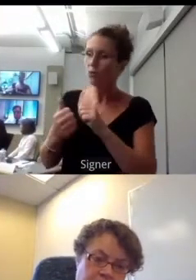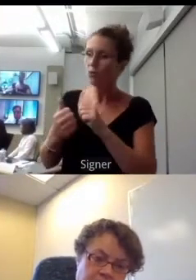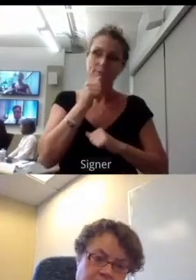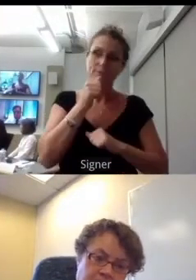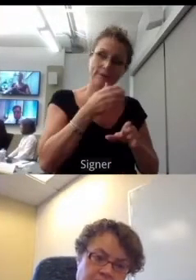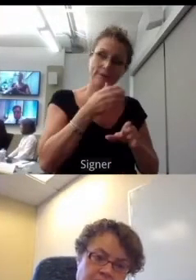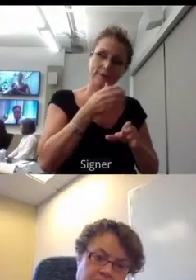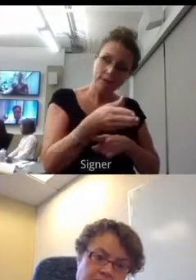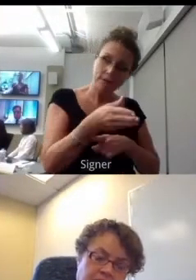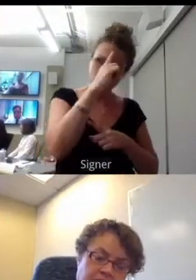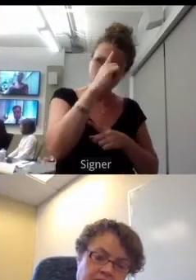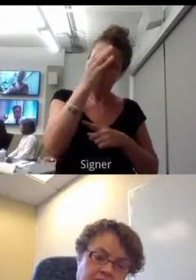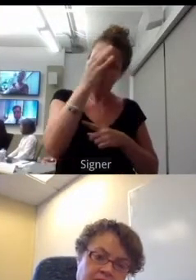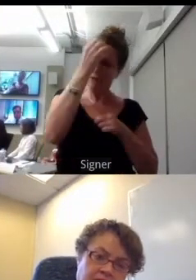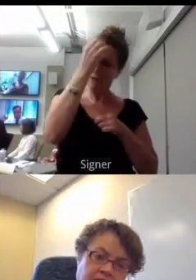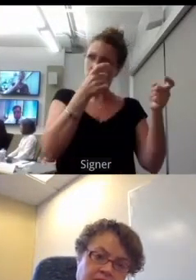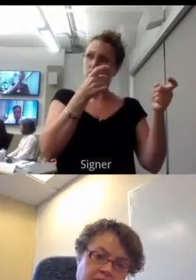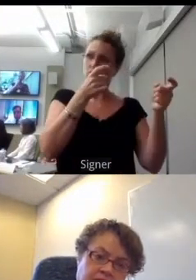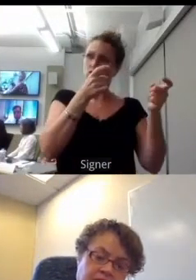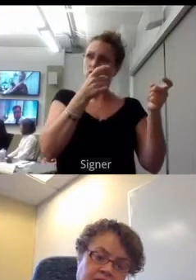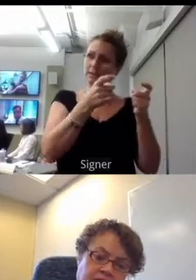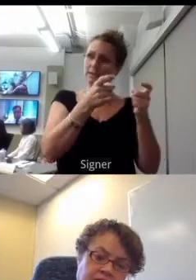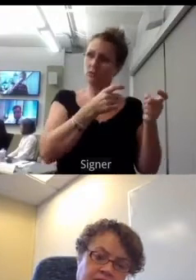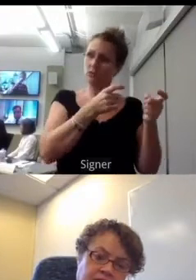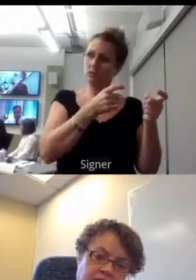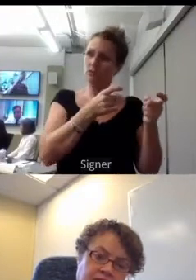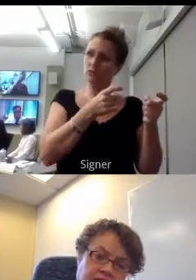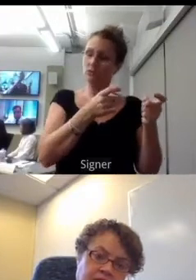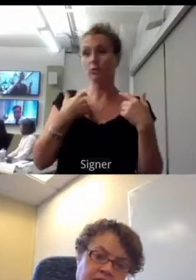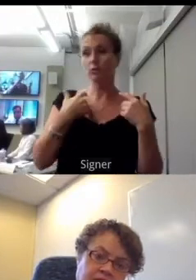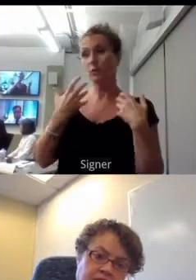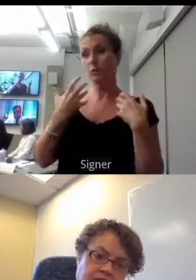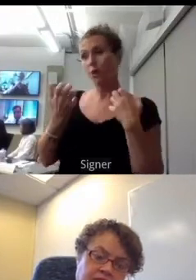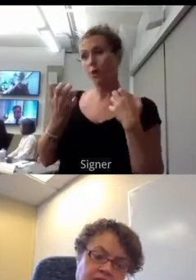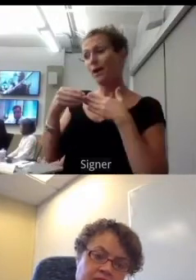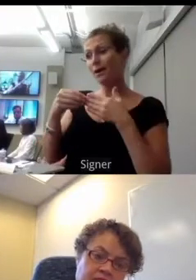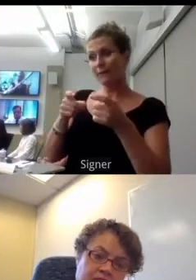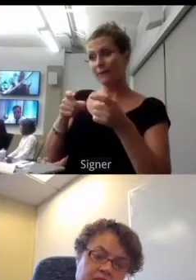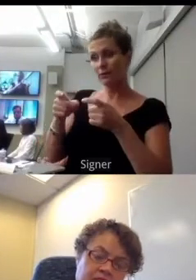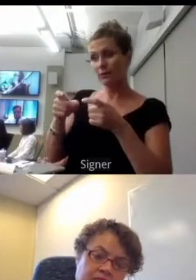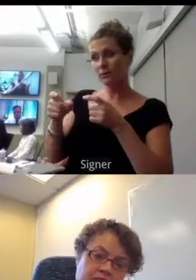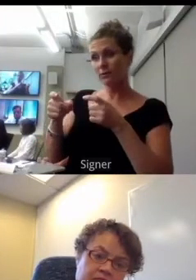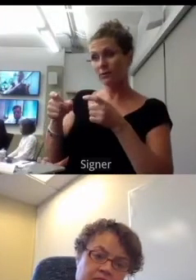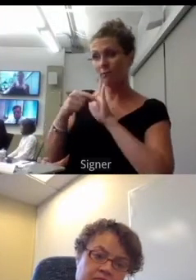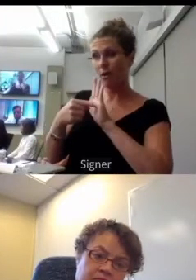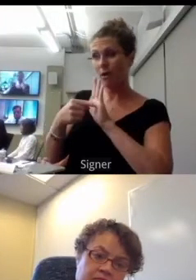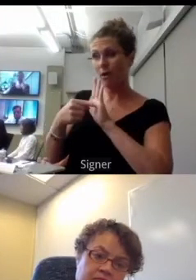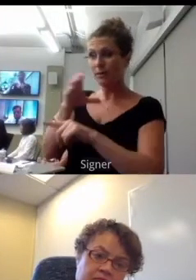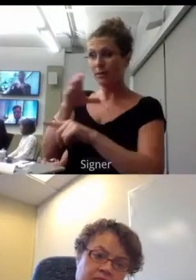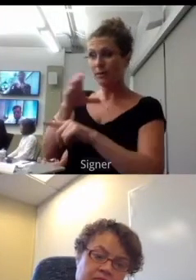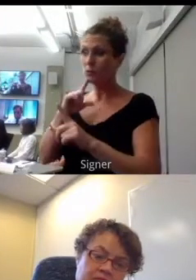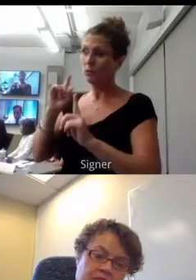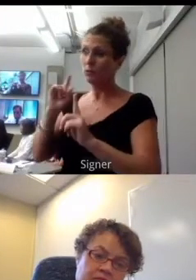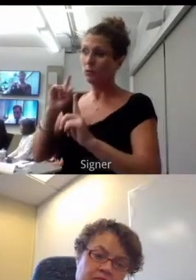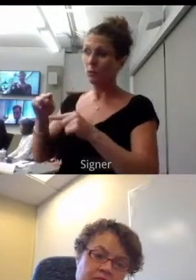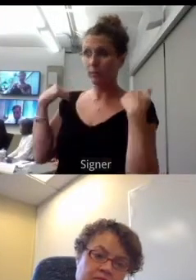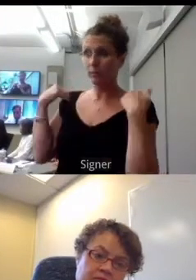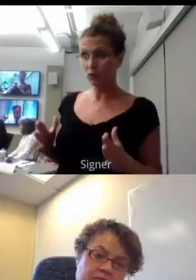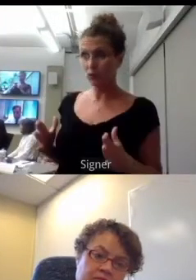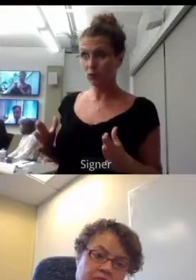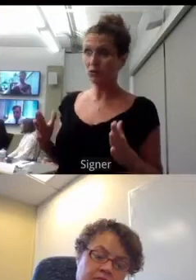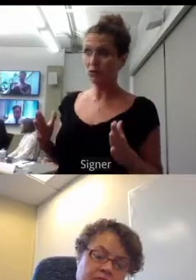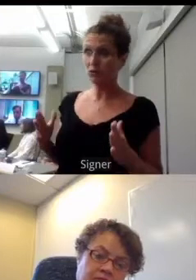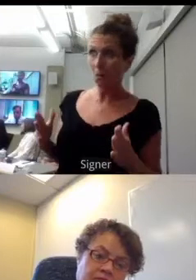we want a governance model? That commission, though, reports to a minister. Quasi-constitutional status, so it's